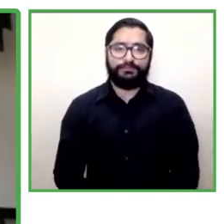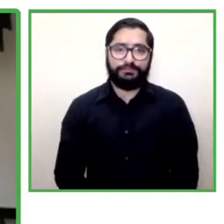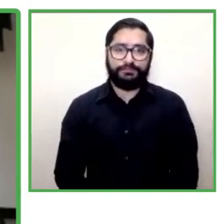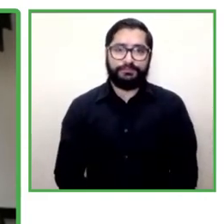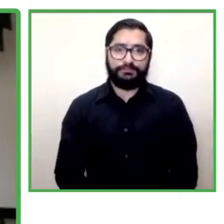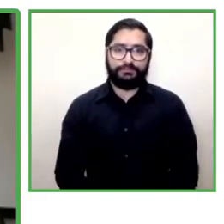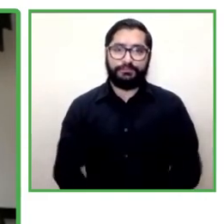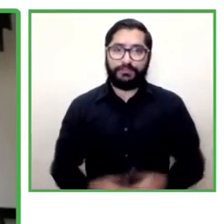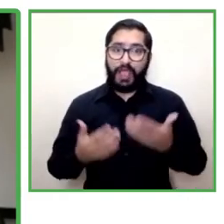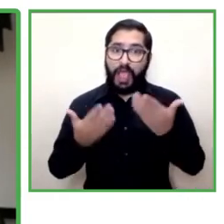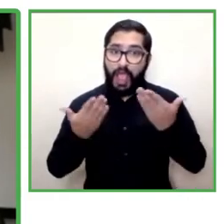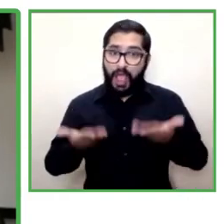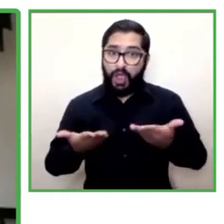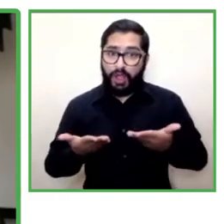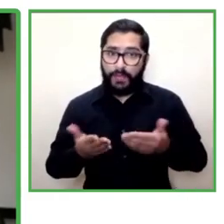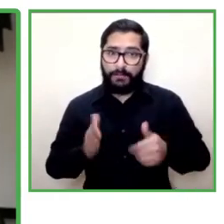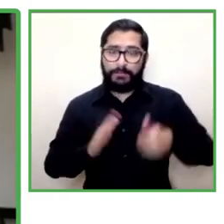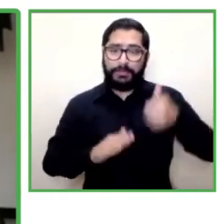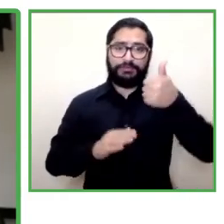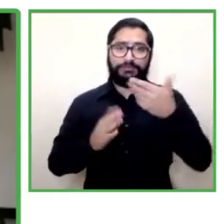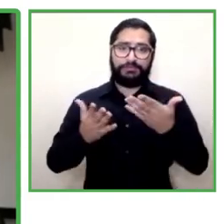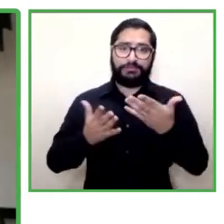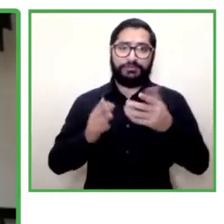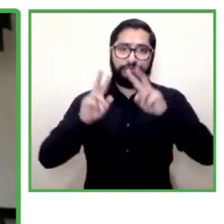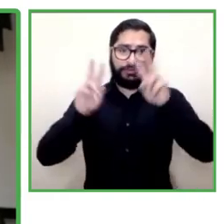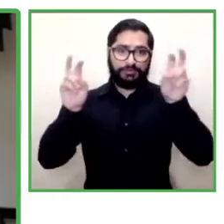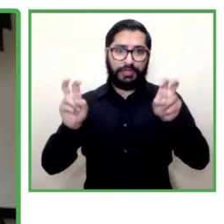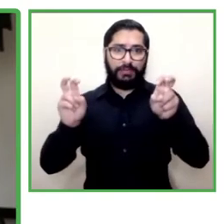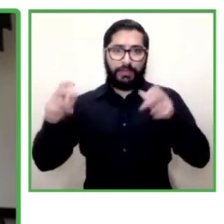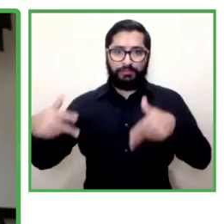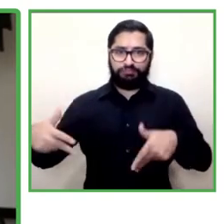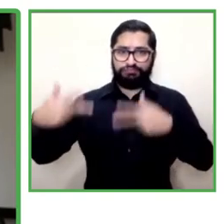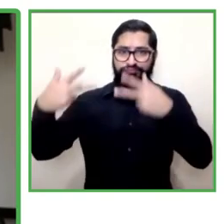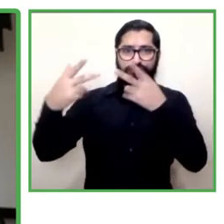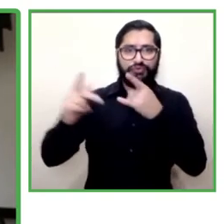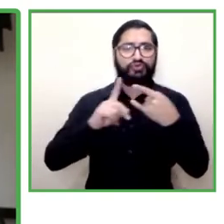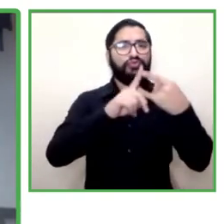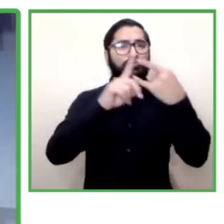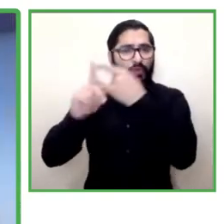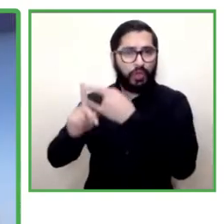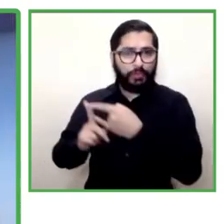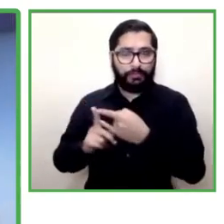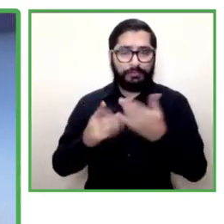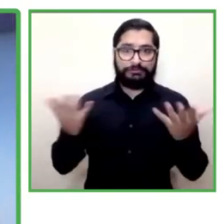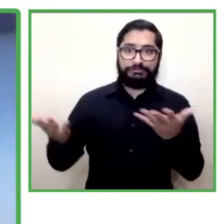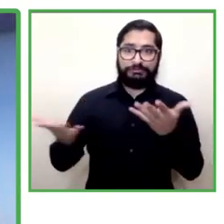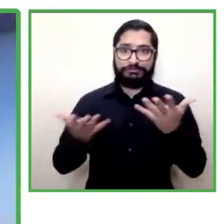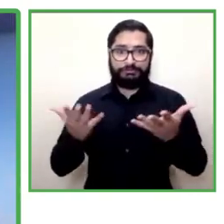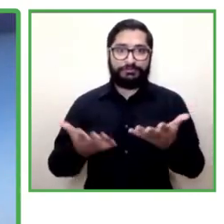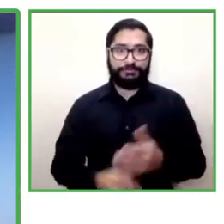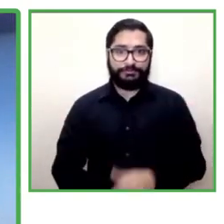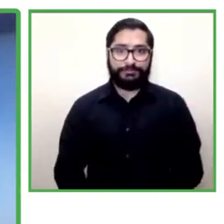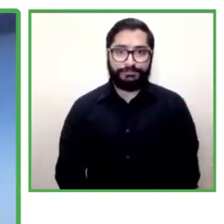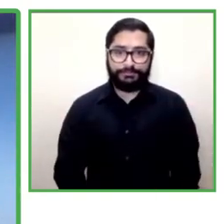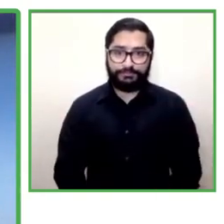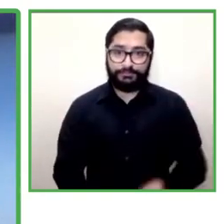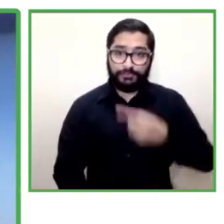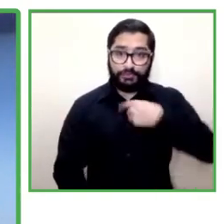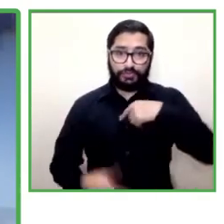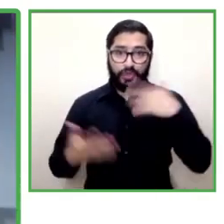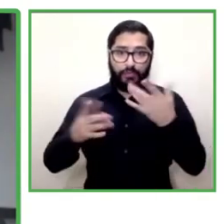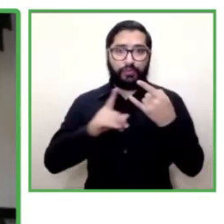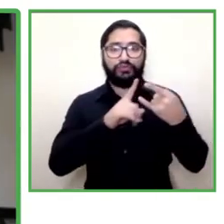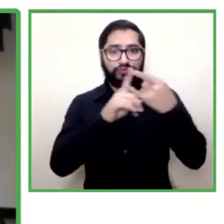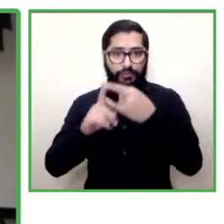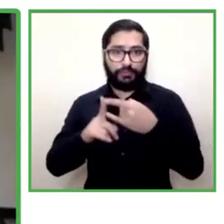home during this lockdown, and they also told us that they needed to meet